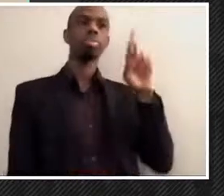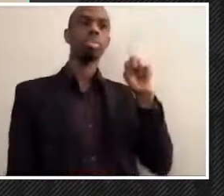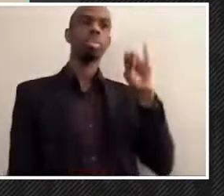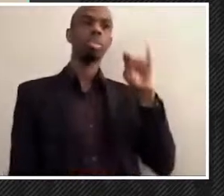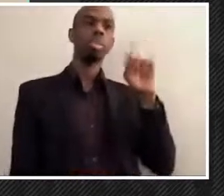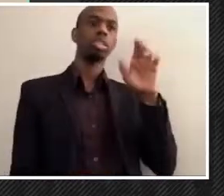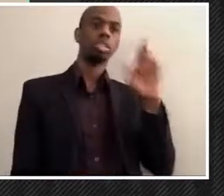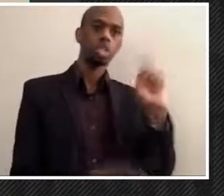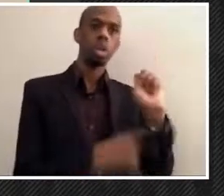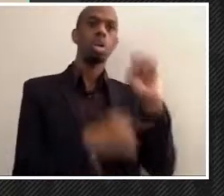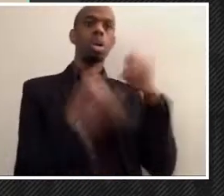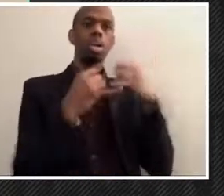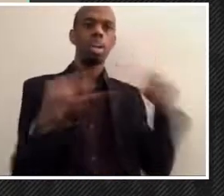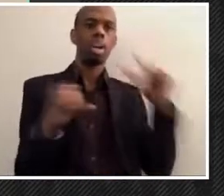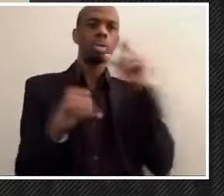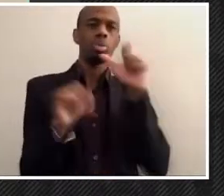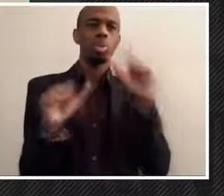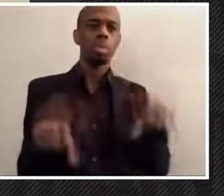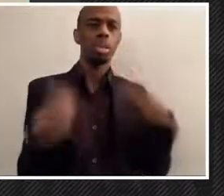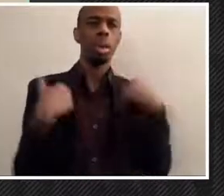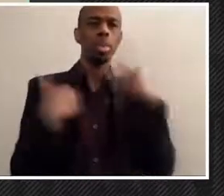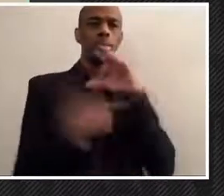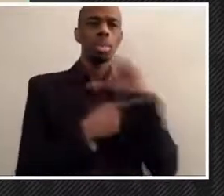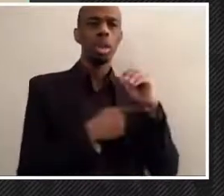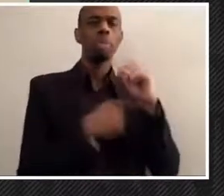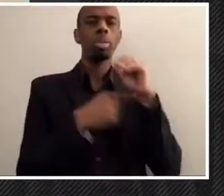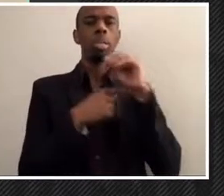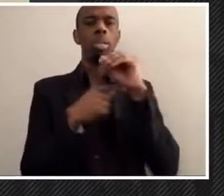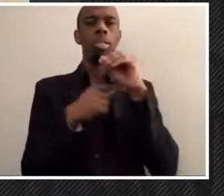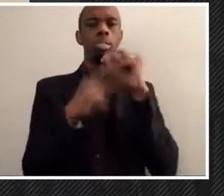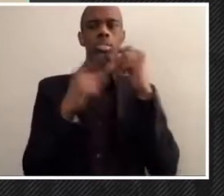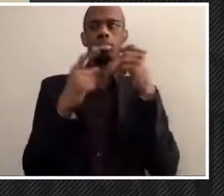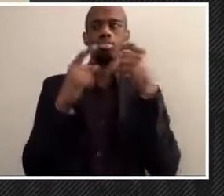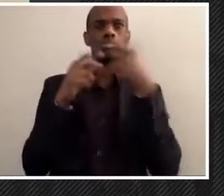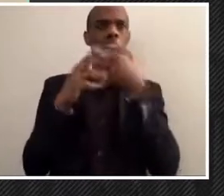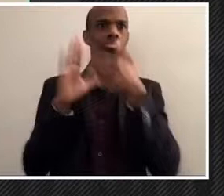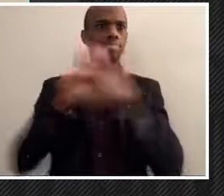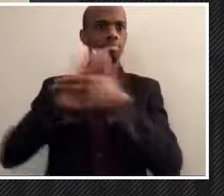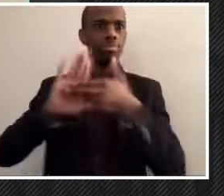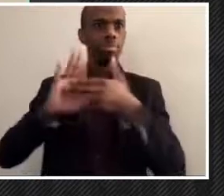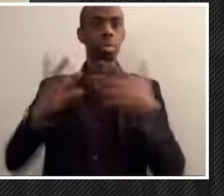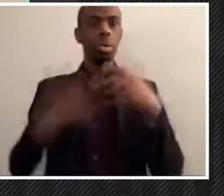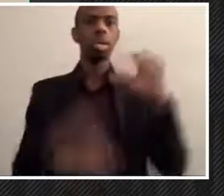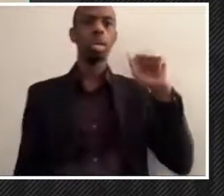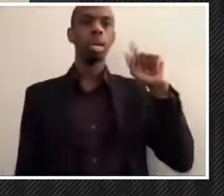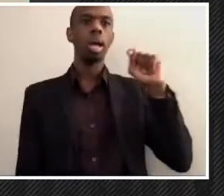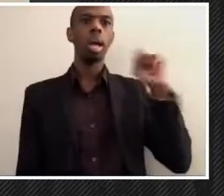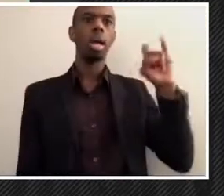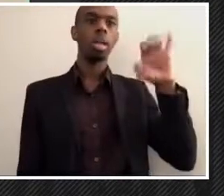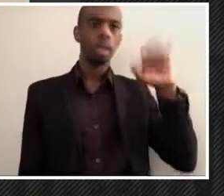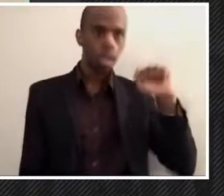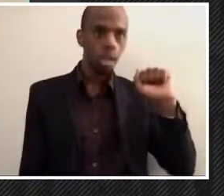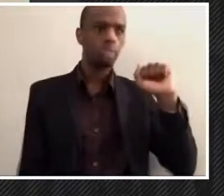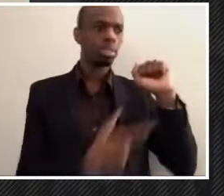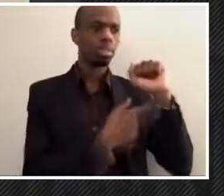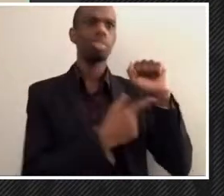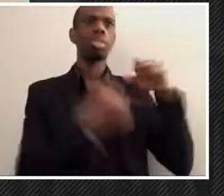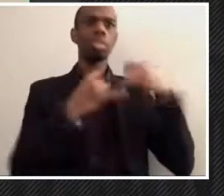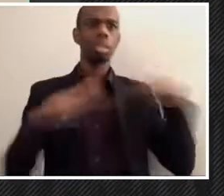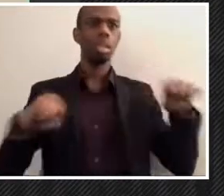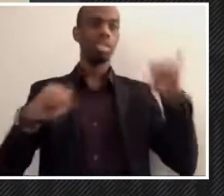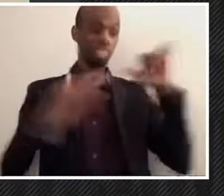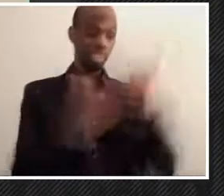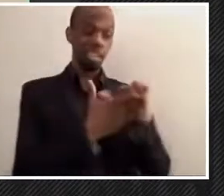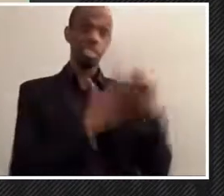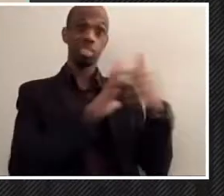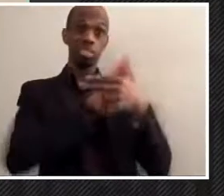Collection, which is based off of Attica Prison. Right, the absurdity of that, right? You know, and not just the way that